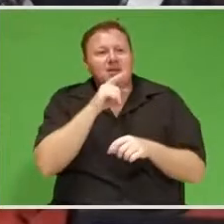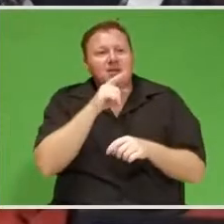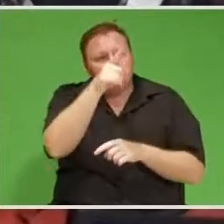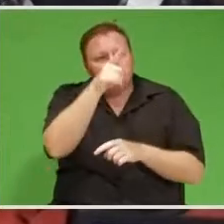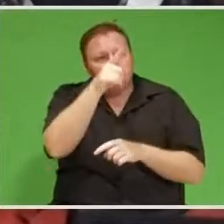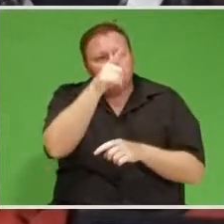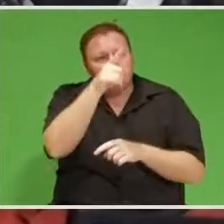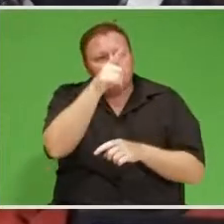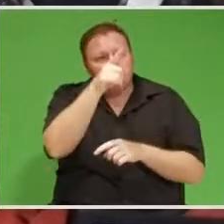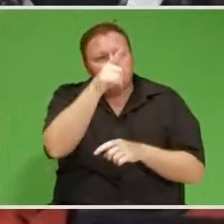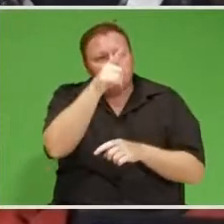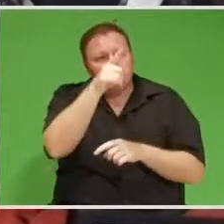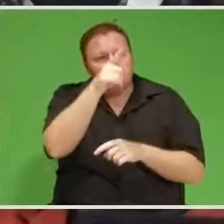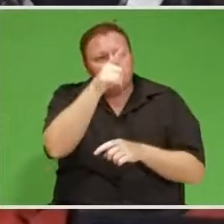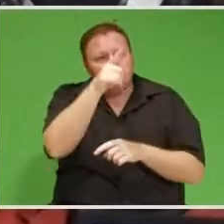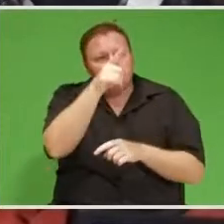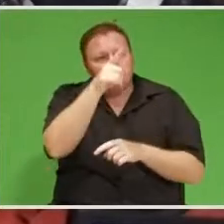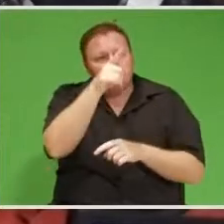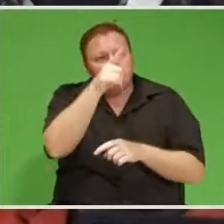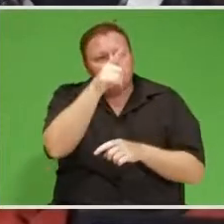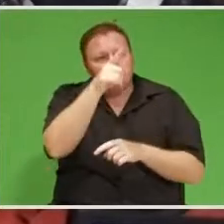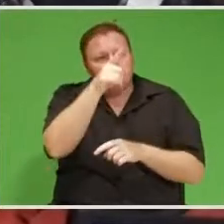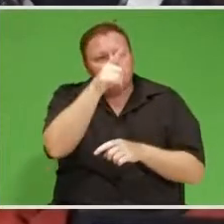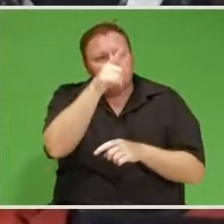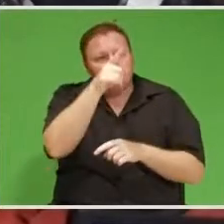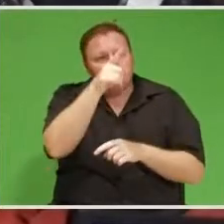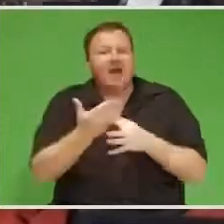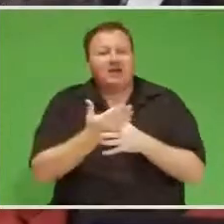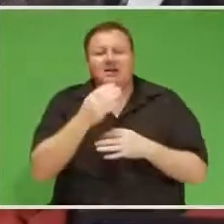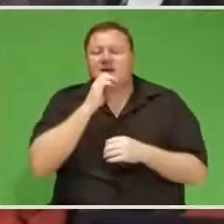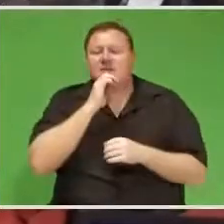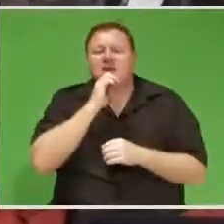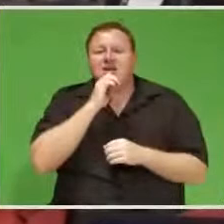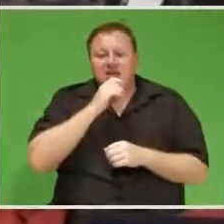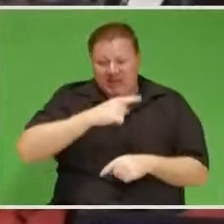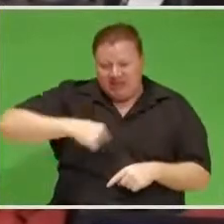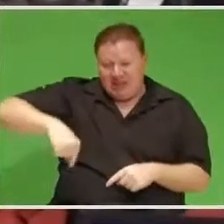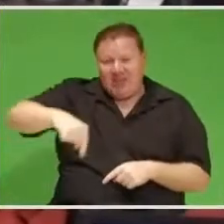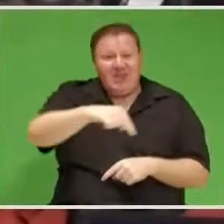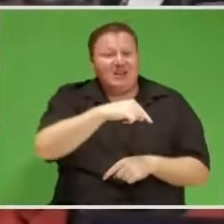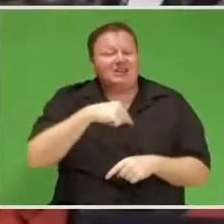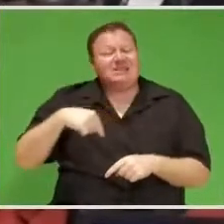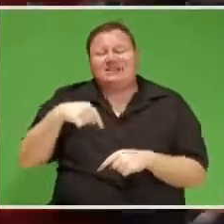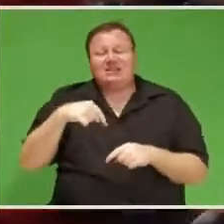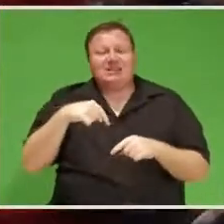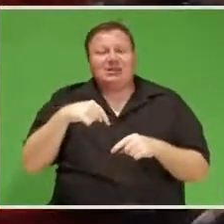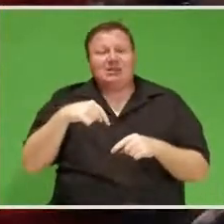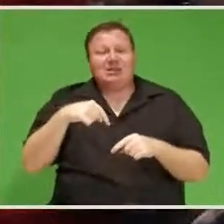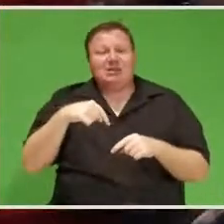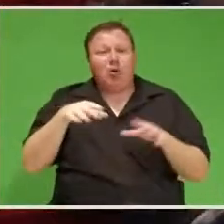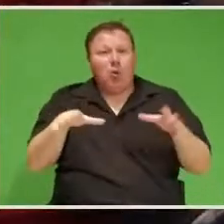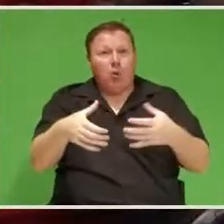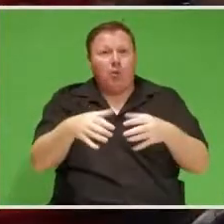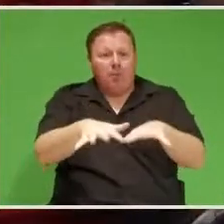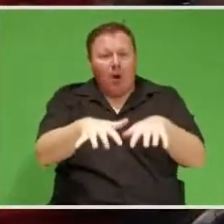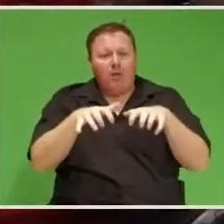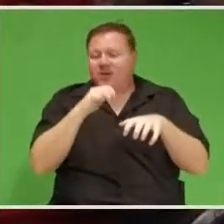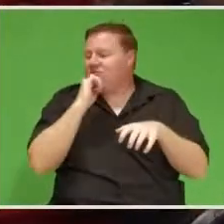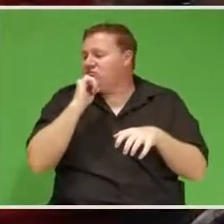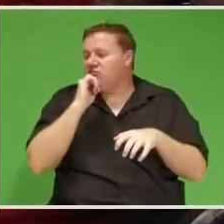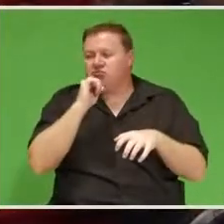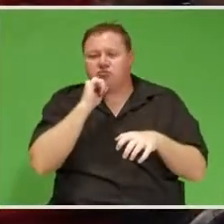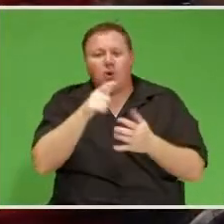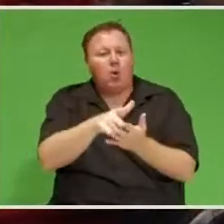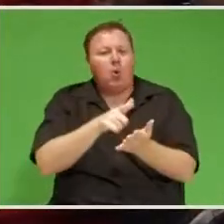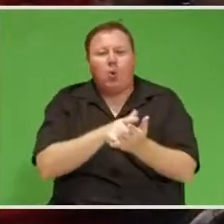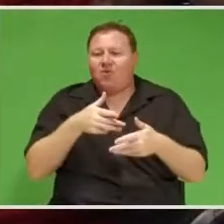case, means that this body has acted unlawfully against him. We have